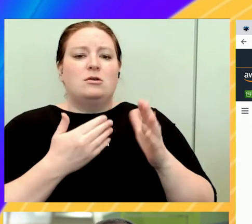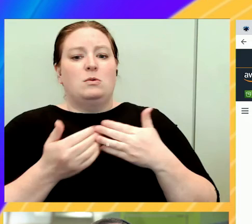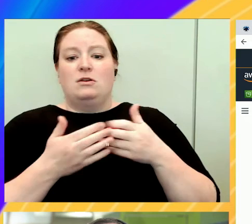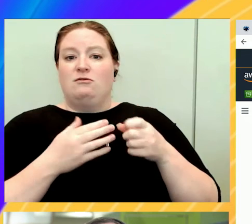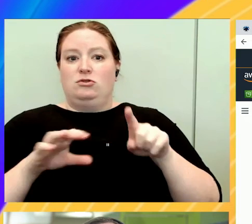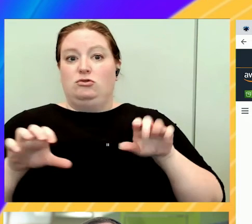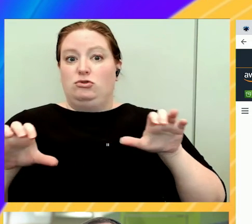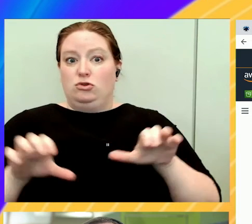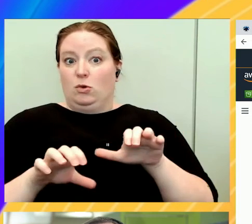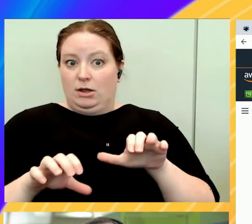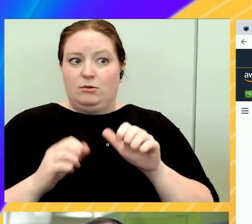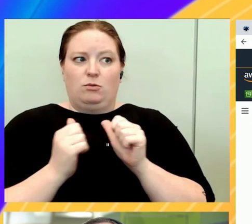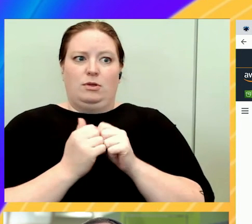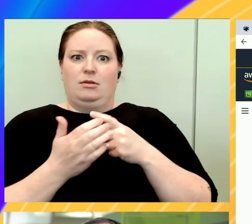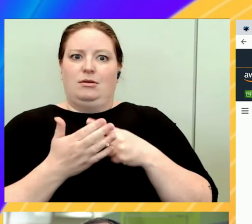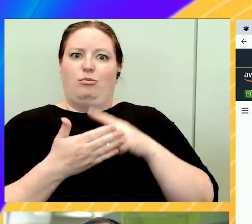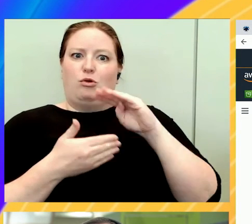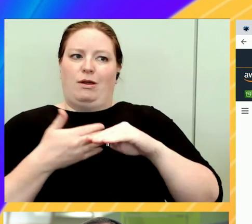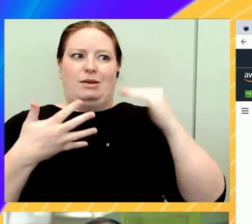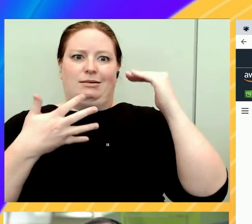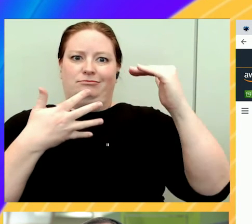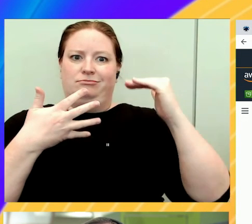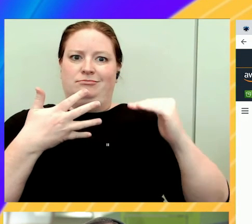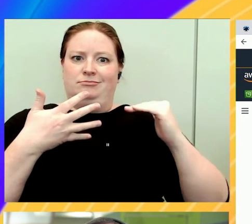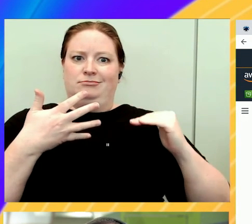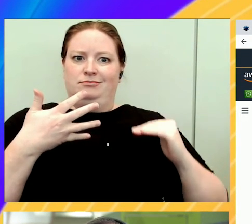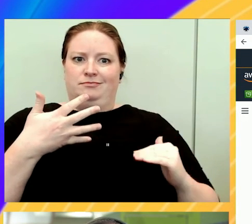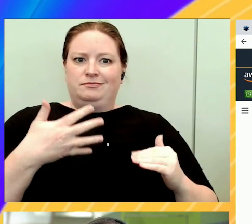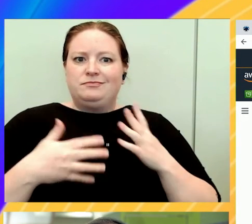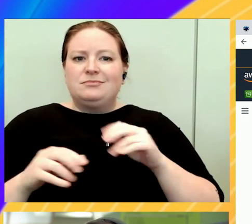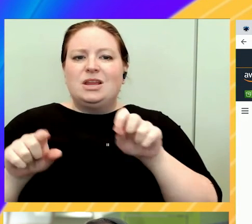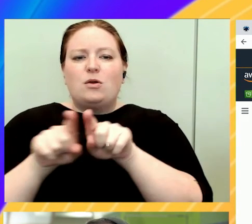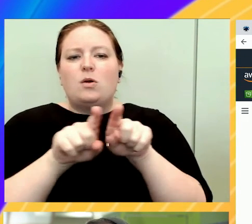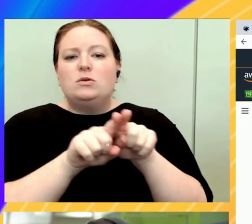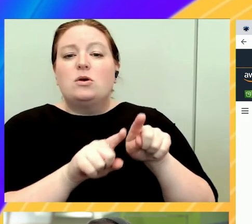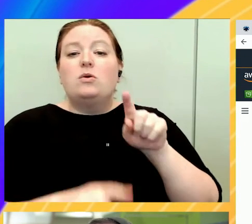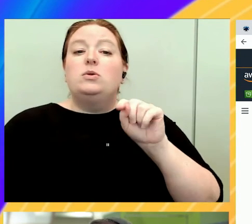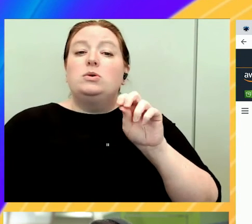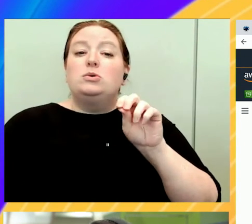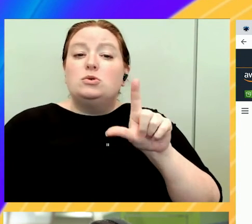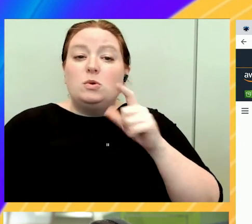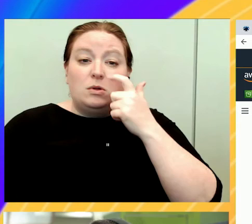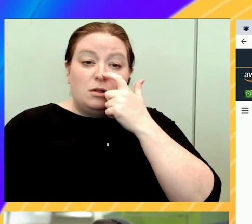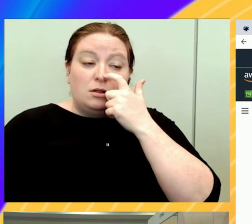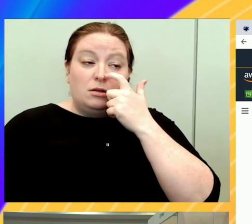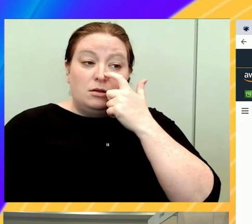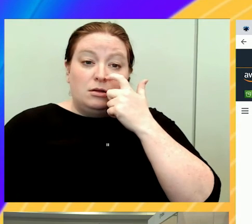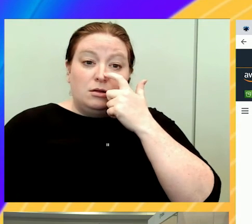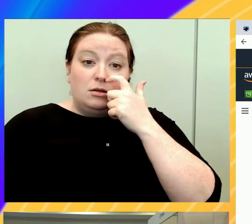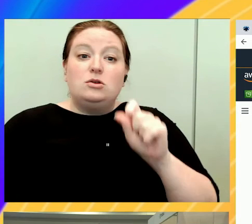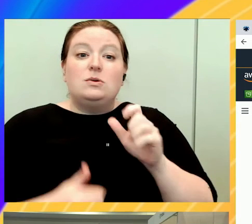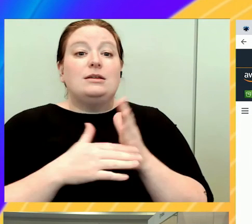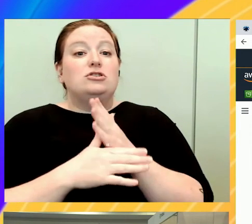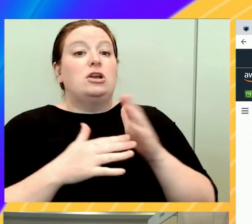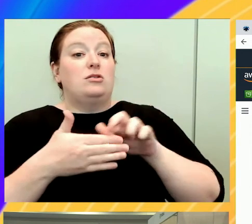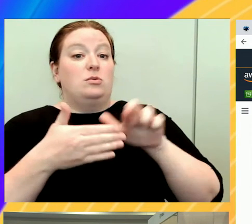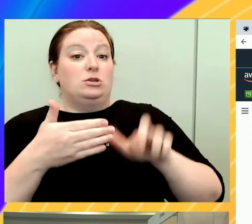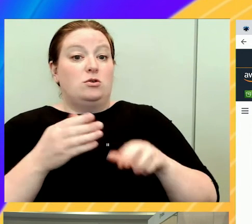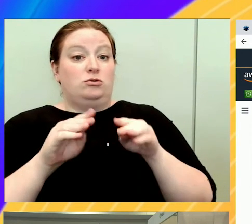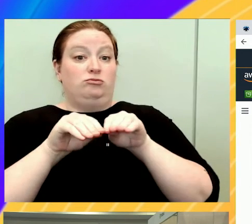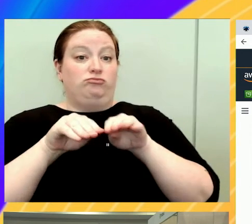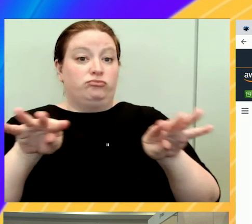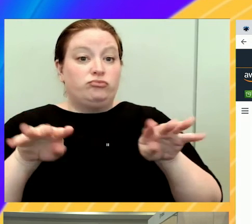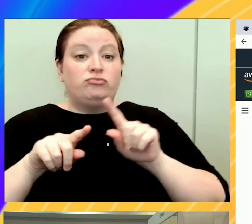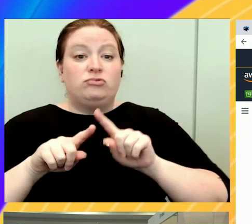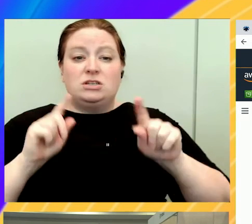way. And also, the well-architected tool can share the results across accounts. So,